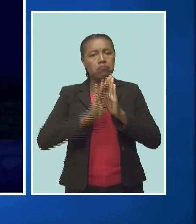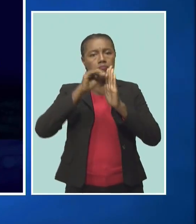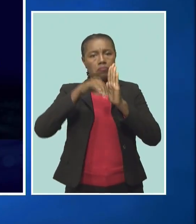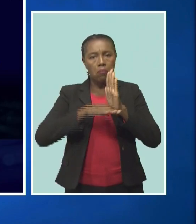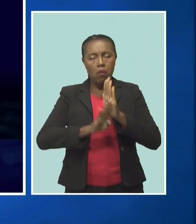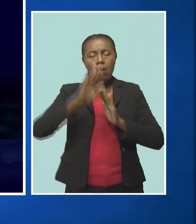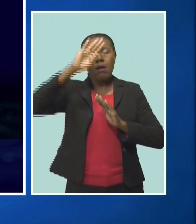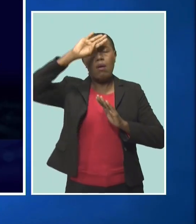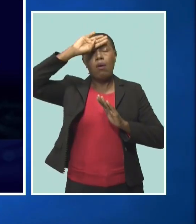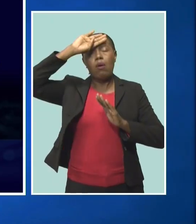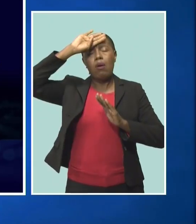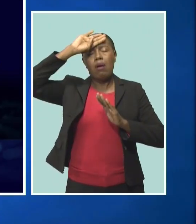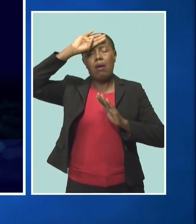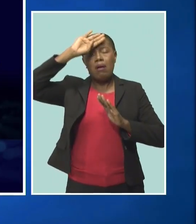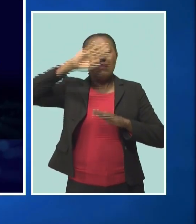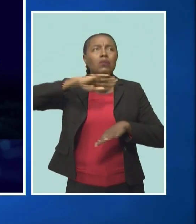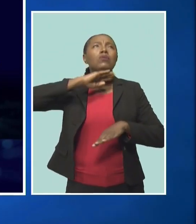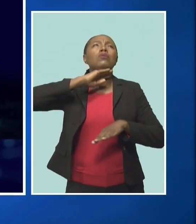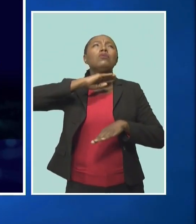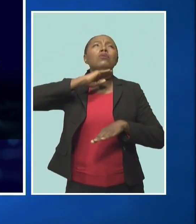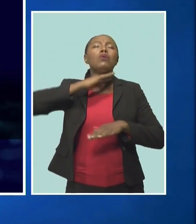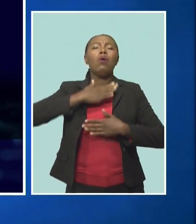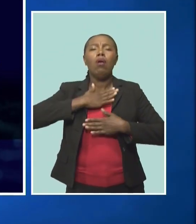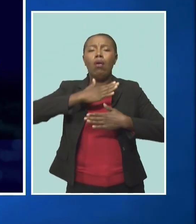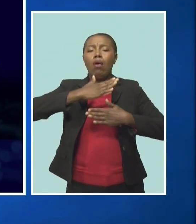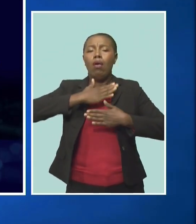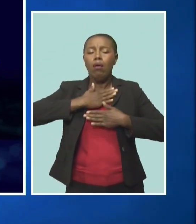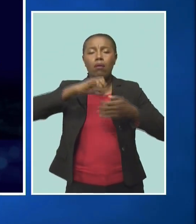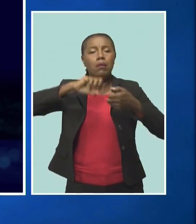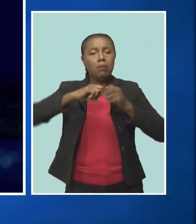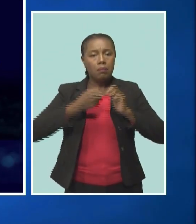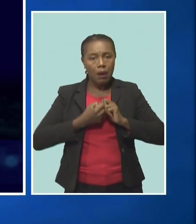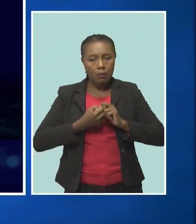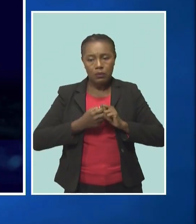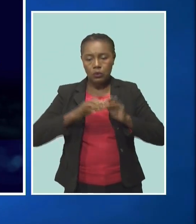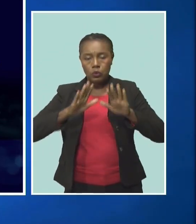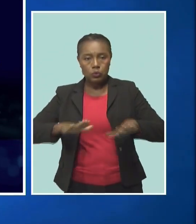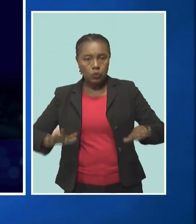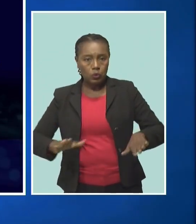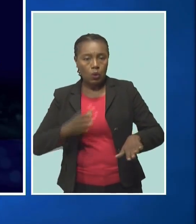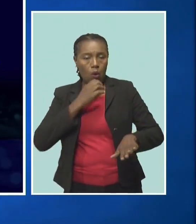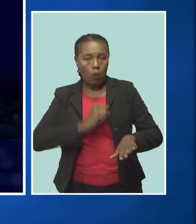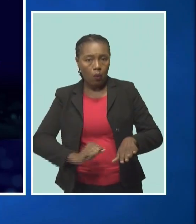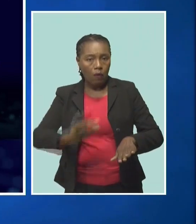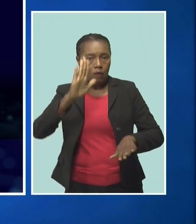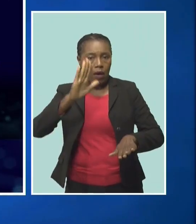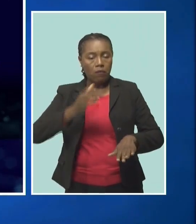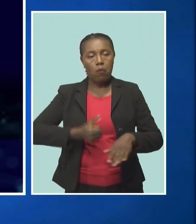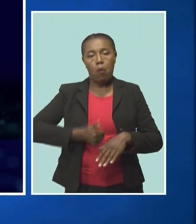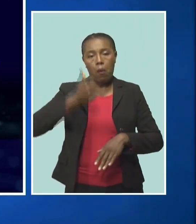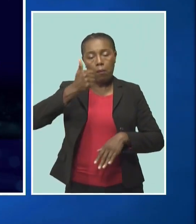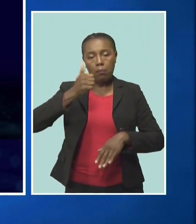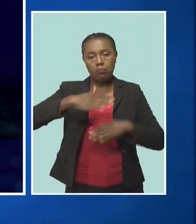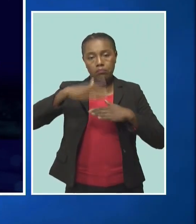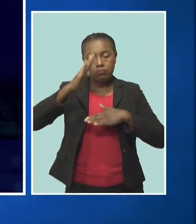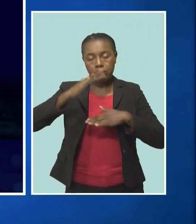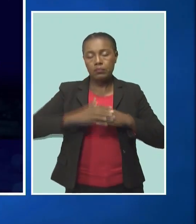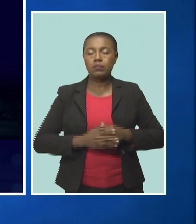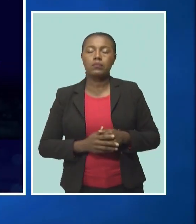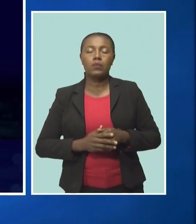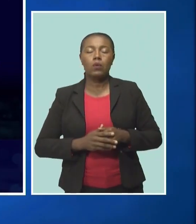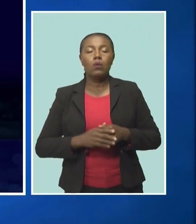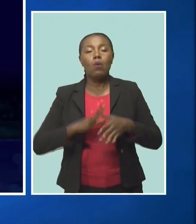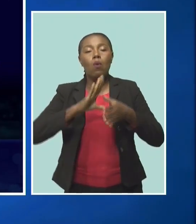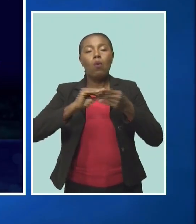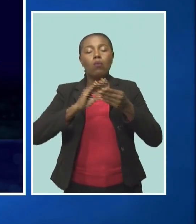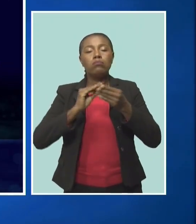and respiratory symptoms in persons 5 years old and older. So from our perspective,